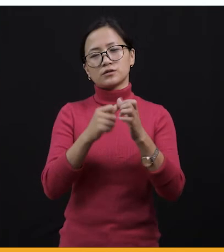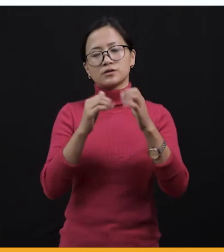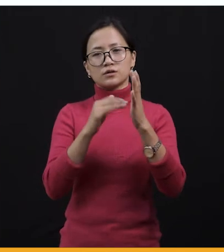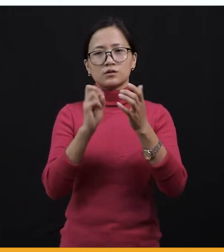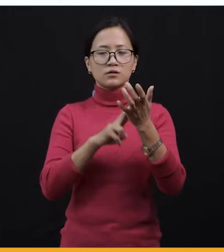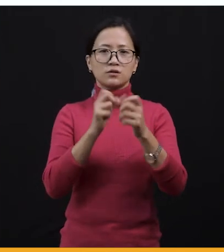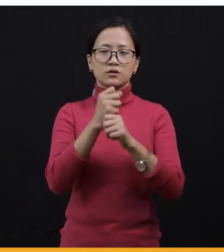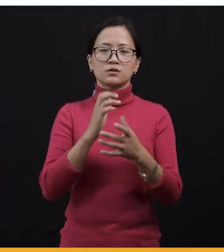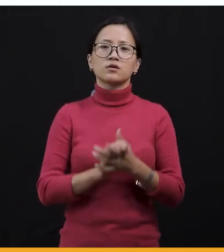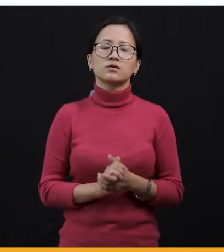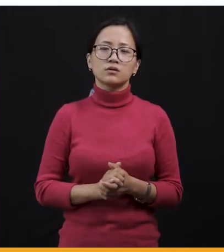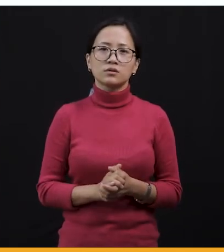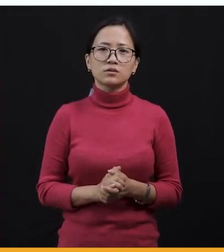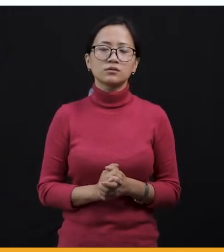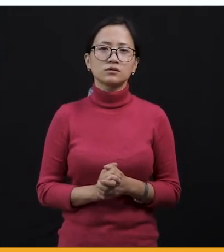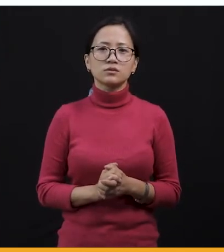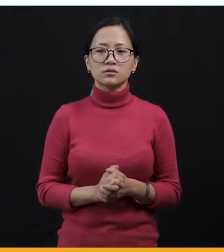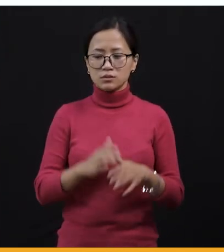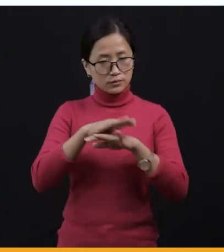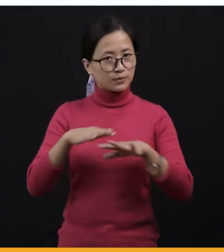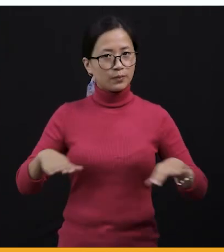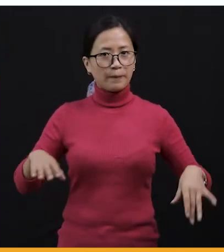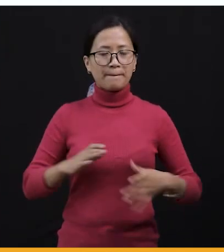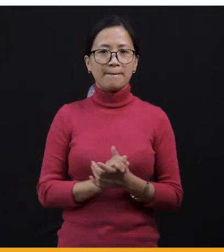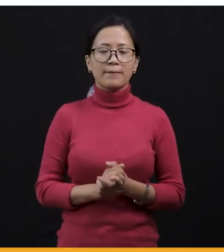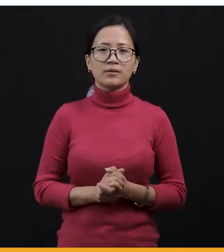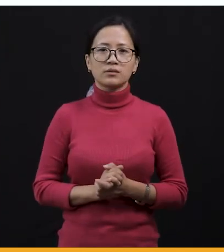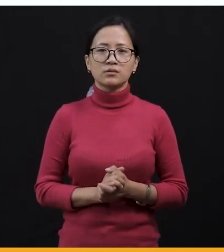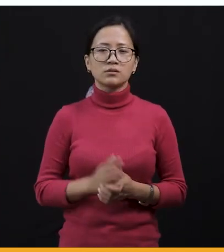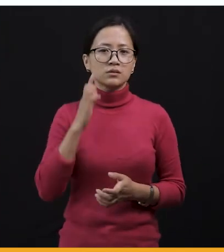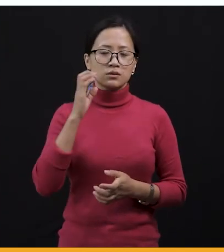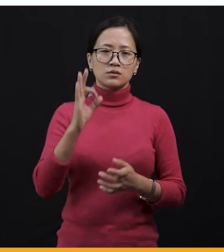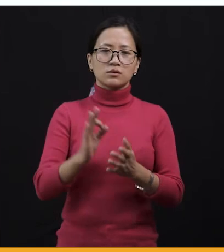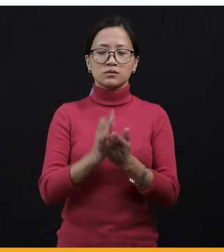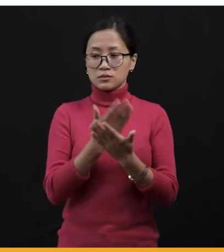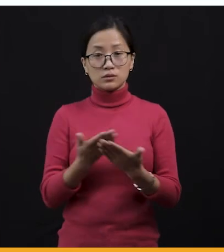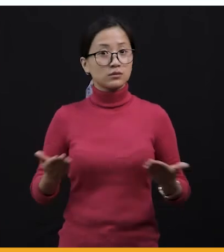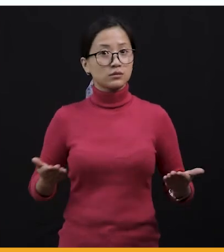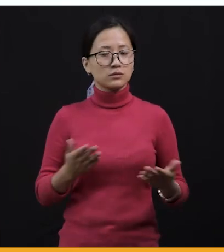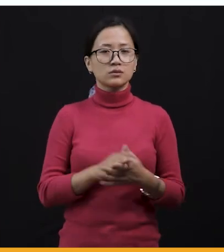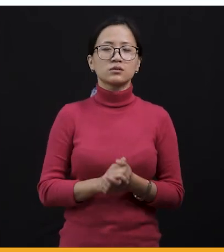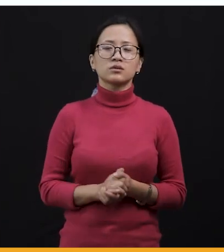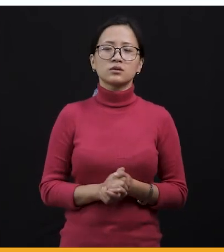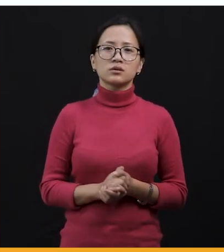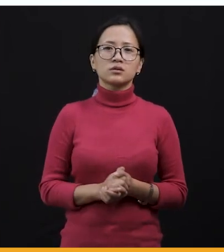overgrazing. Okay? So students, the important thing is, yes,